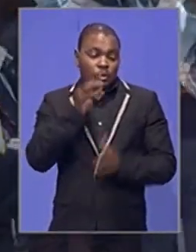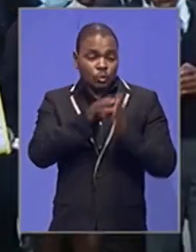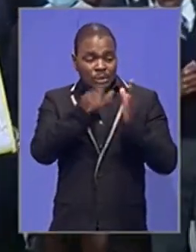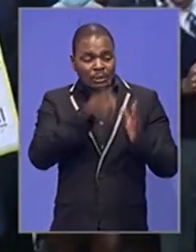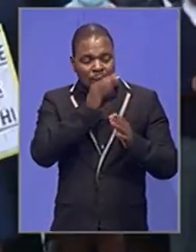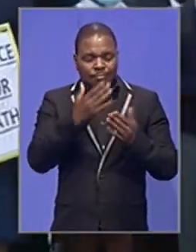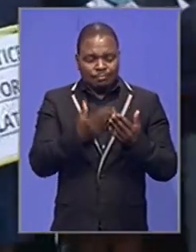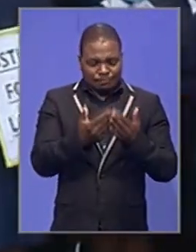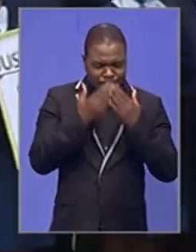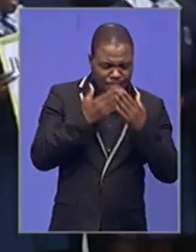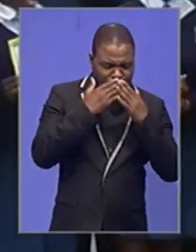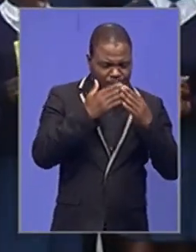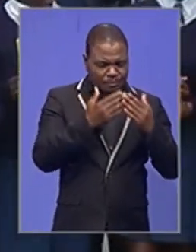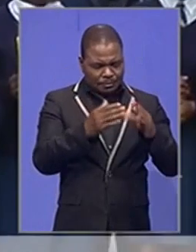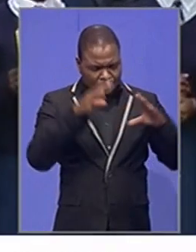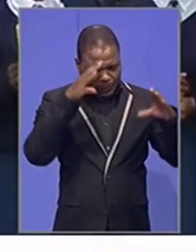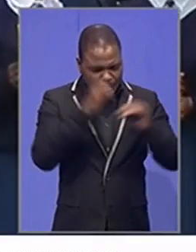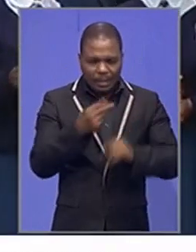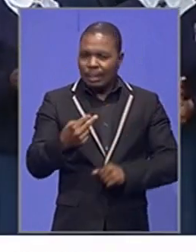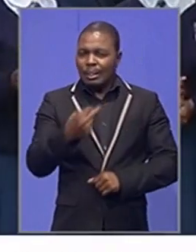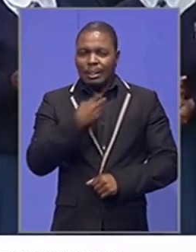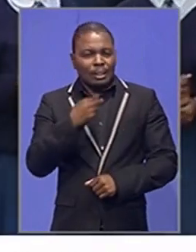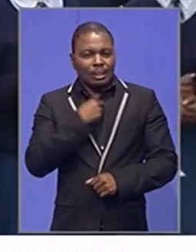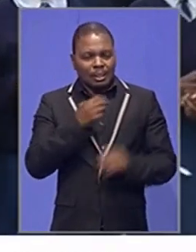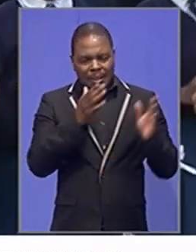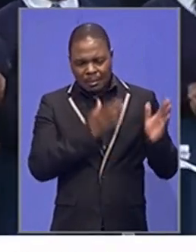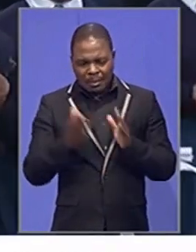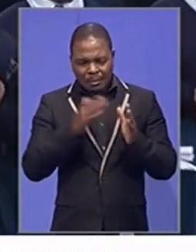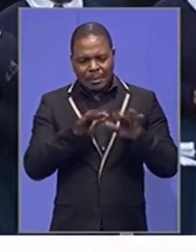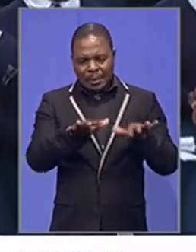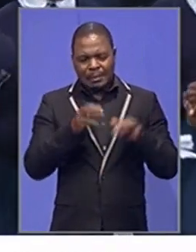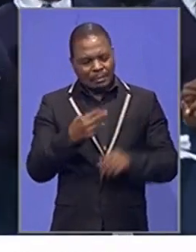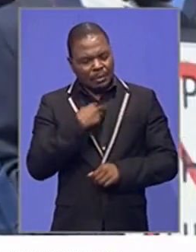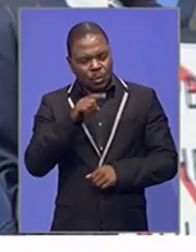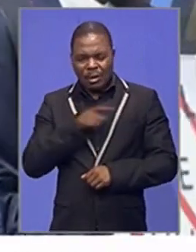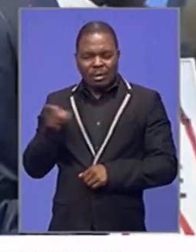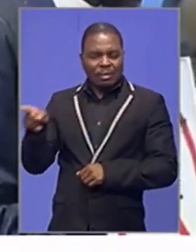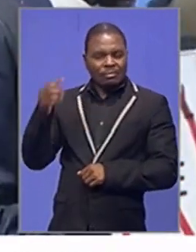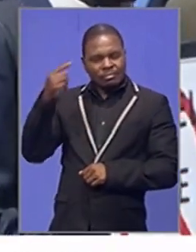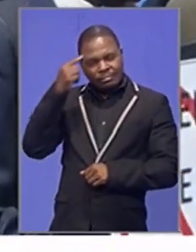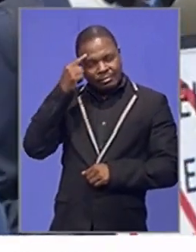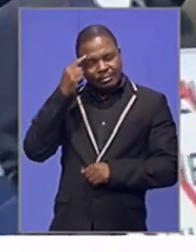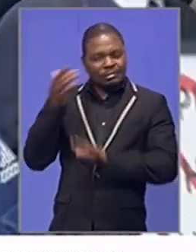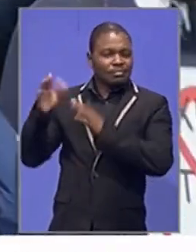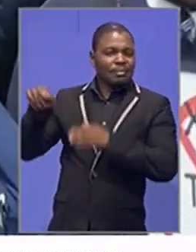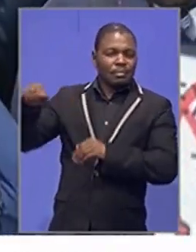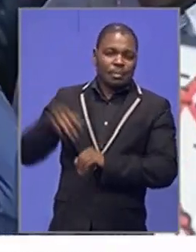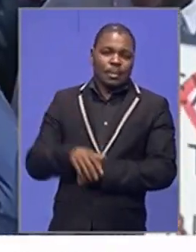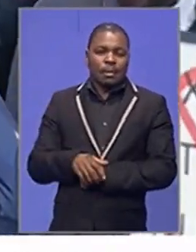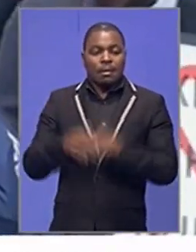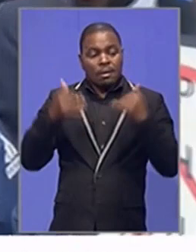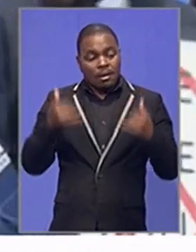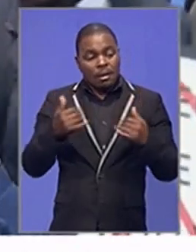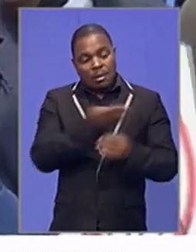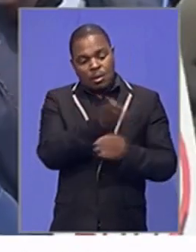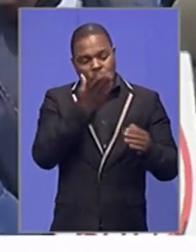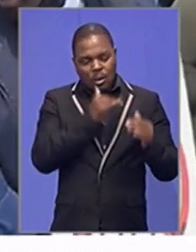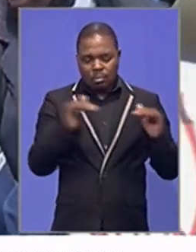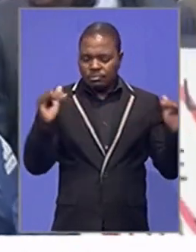bona go ka bea shedi ya bona dithutong le go itukisetša ditlhahlobo morago ga dihula gagwe seo ba senyakago ga bjale ke gore toka